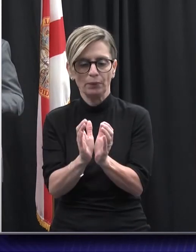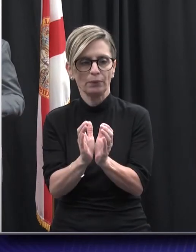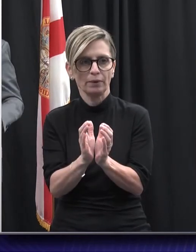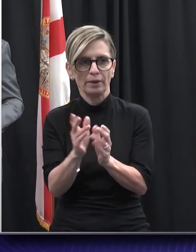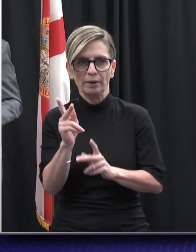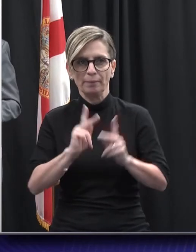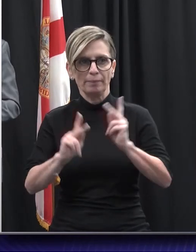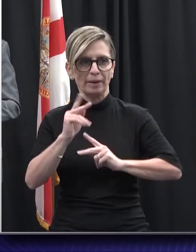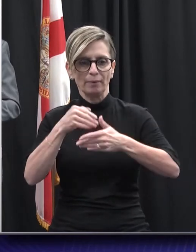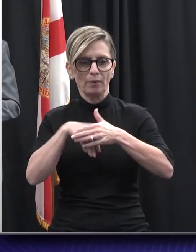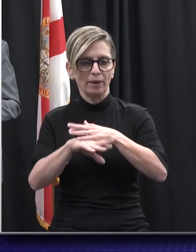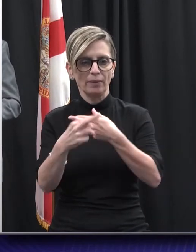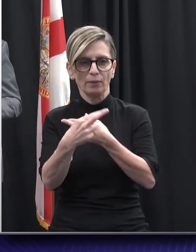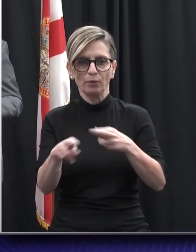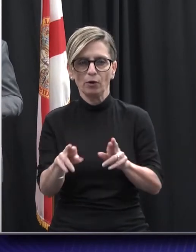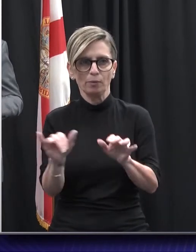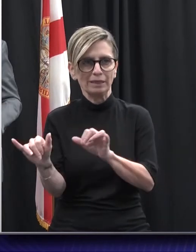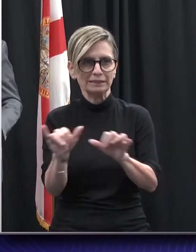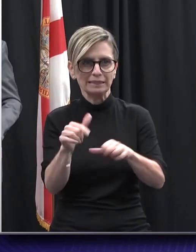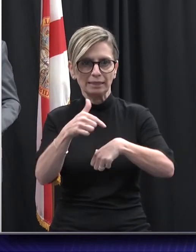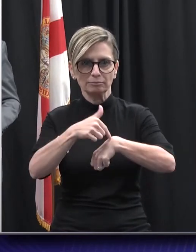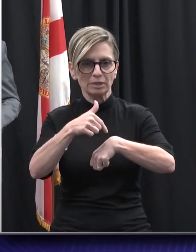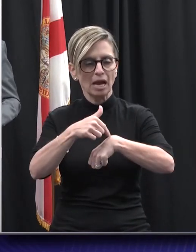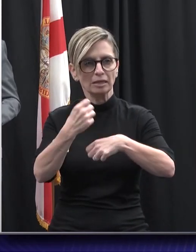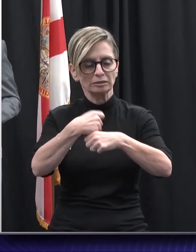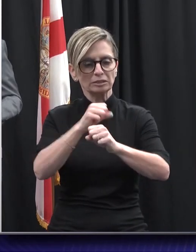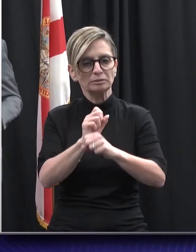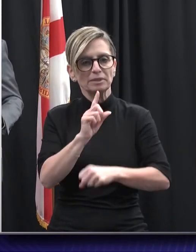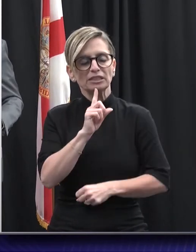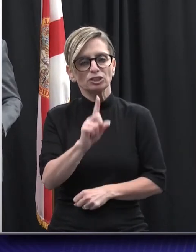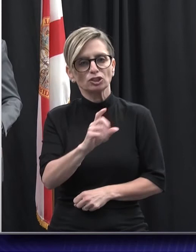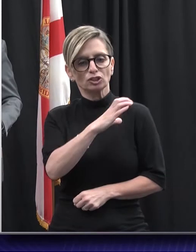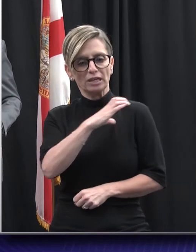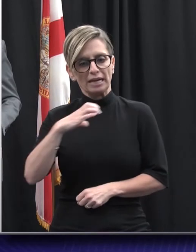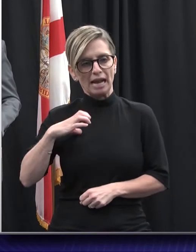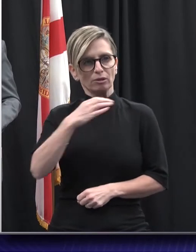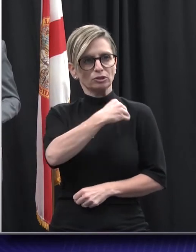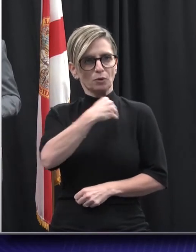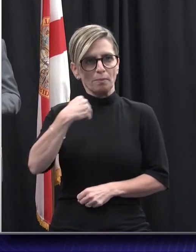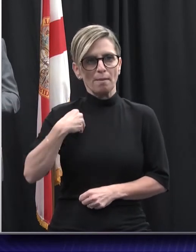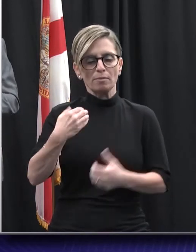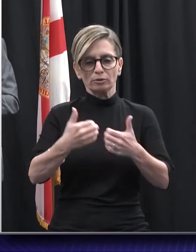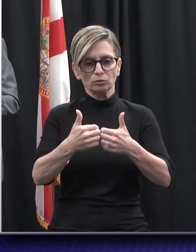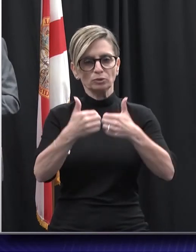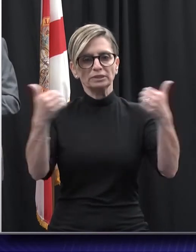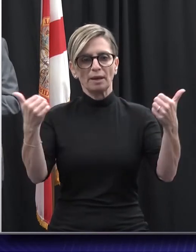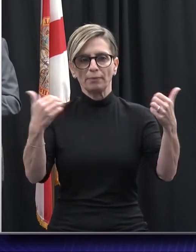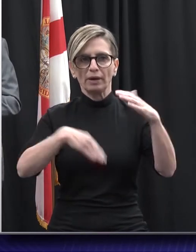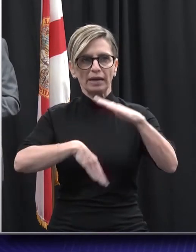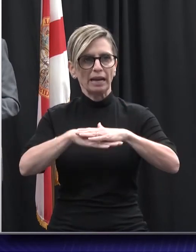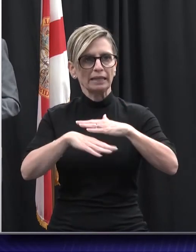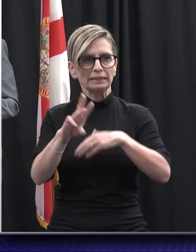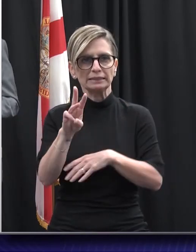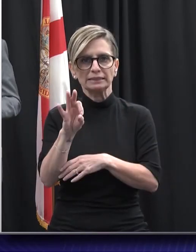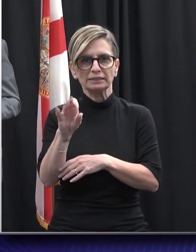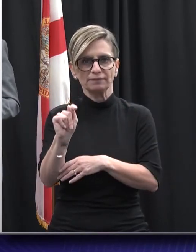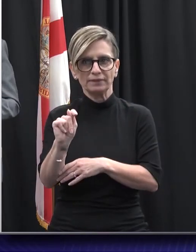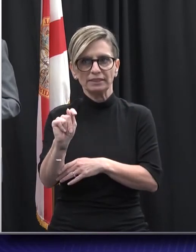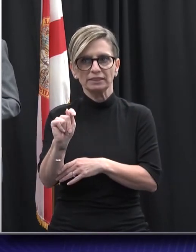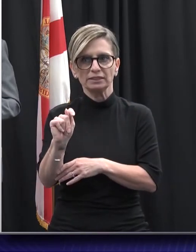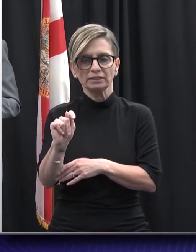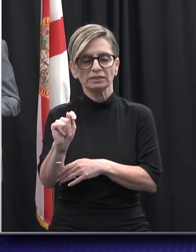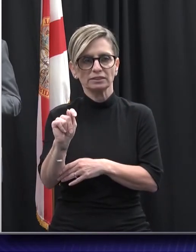time. We made sure that our council members were separated by at least 6 feet, as well as our staff. We used